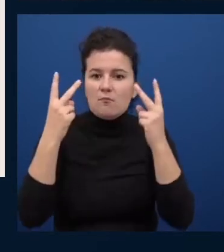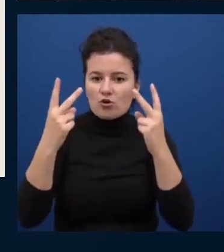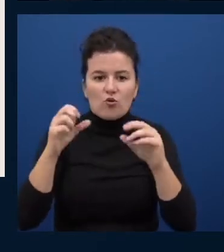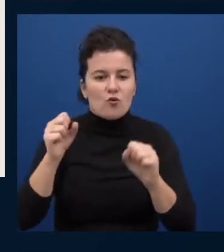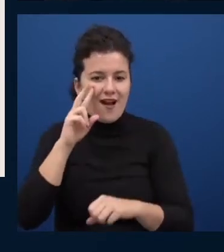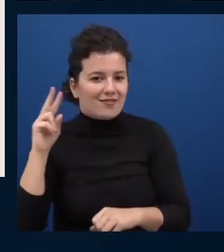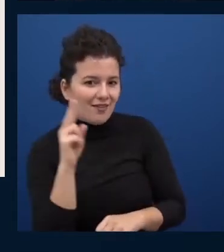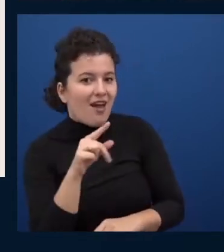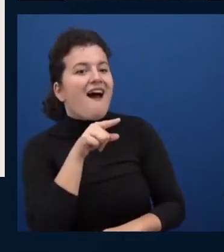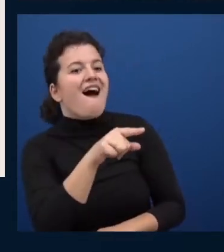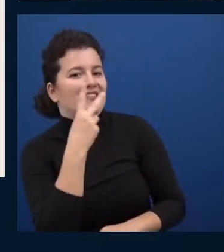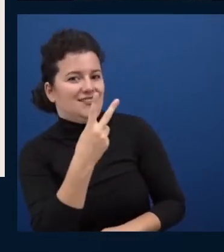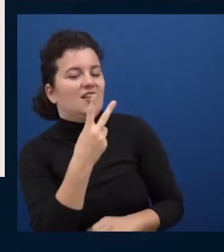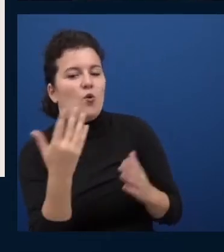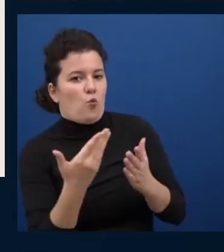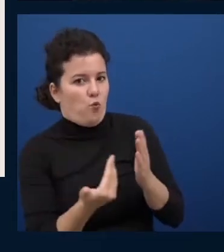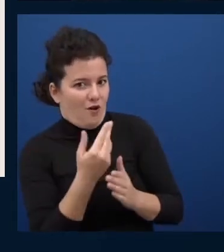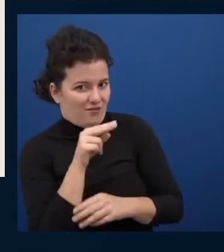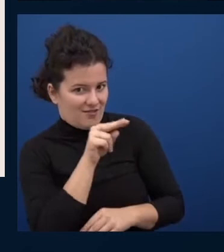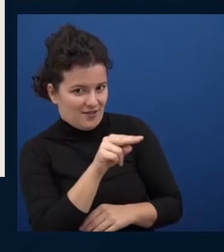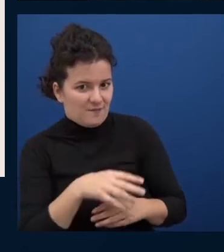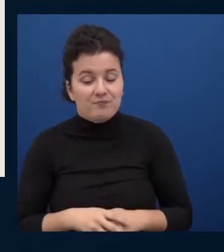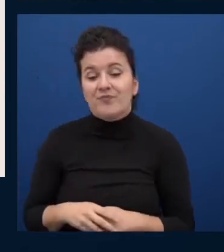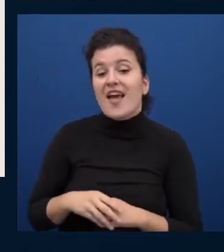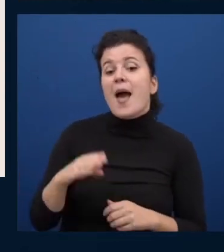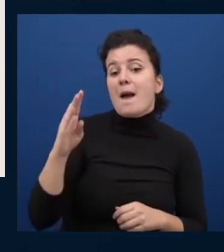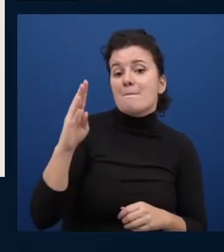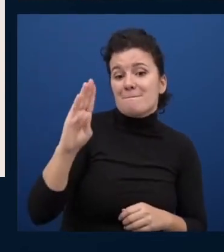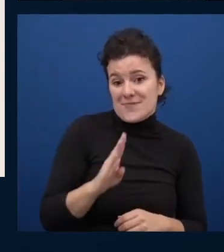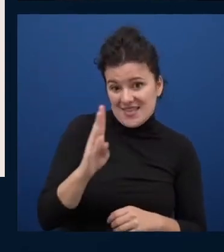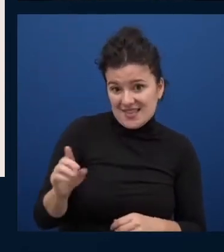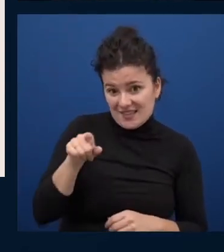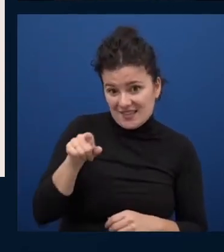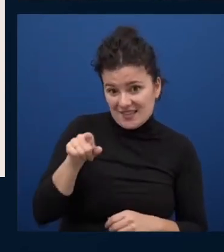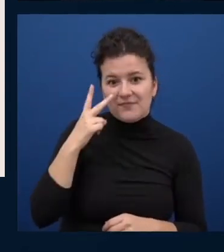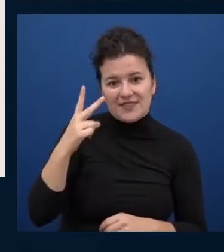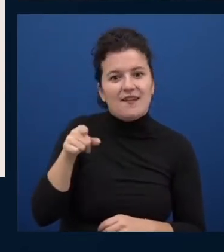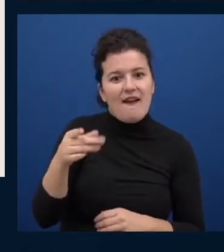The beta is defined as a feature-complete CMS. If